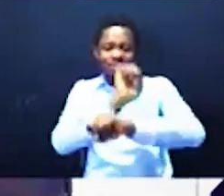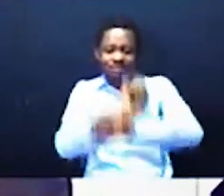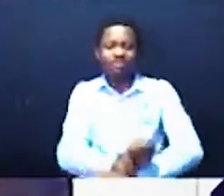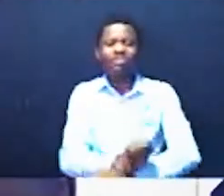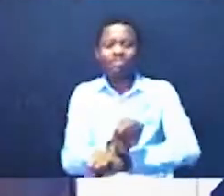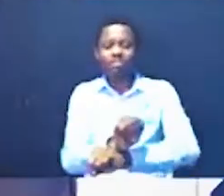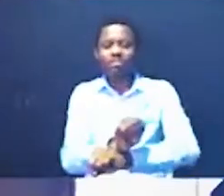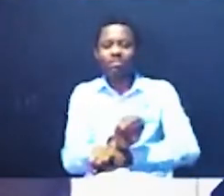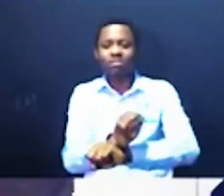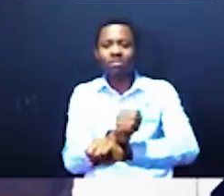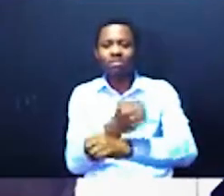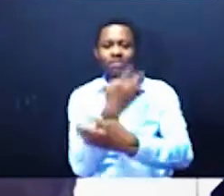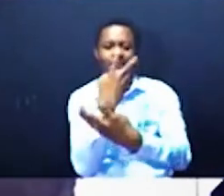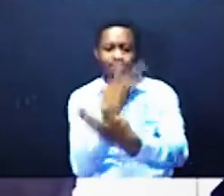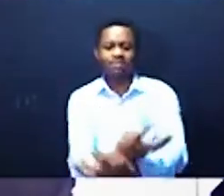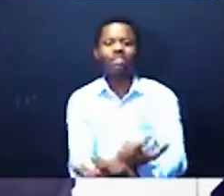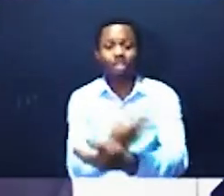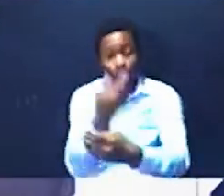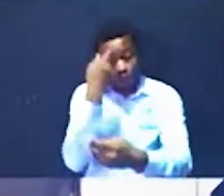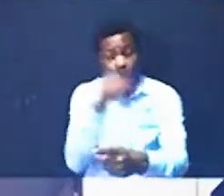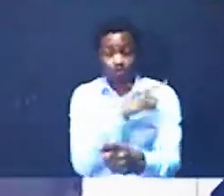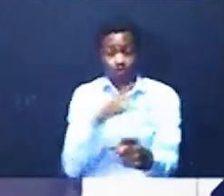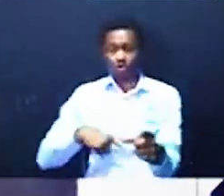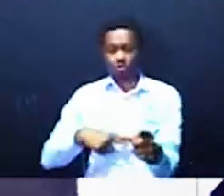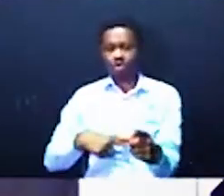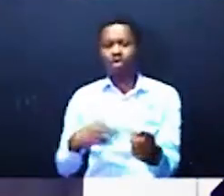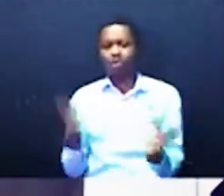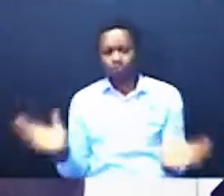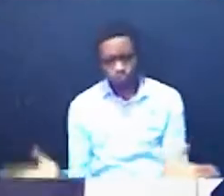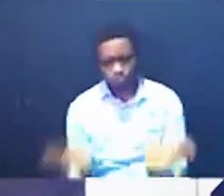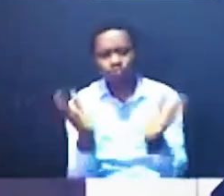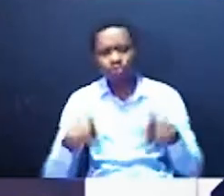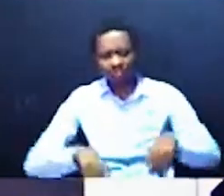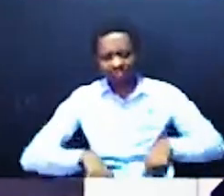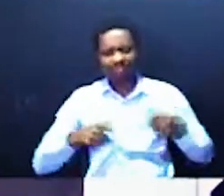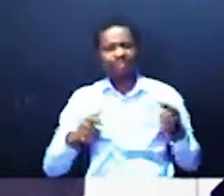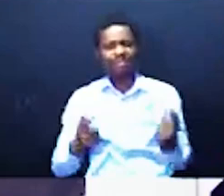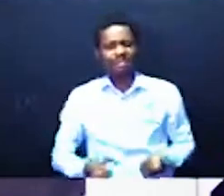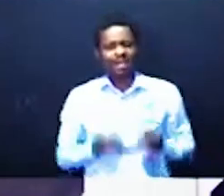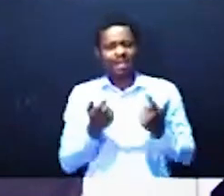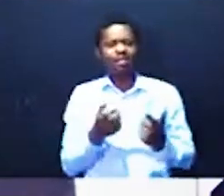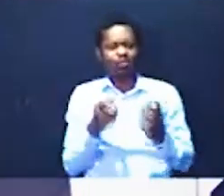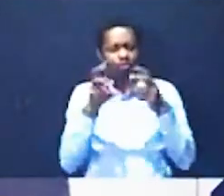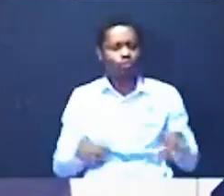to live a life worthy of the calling you have, and the word there is